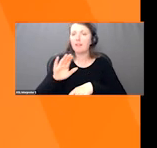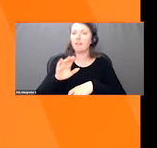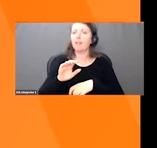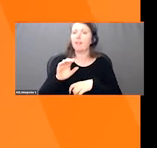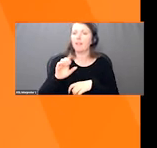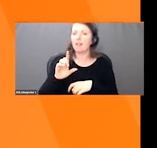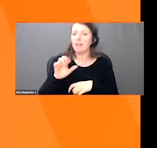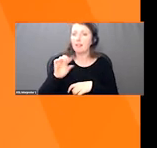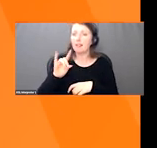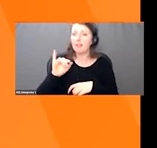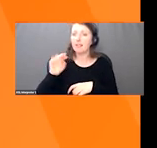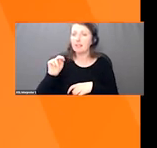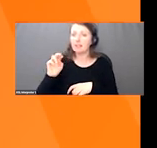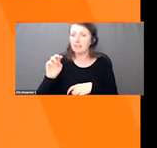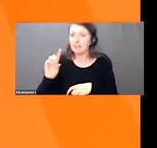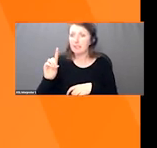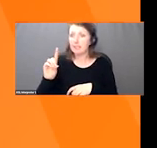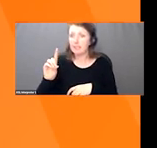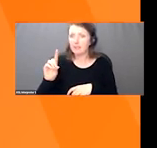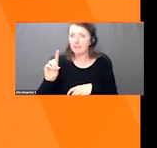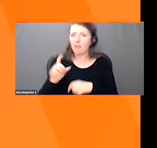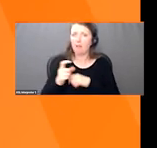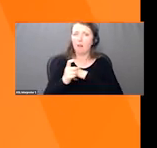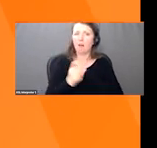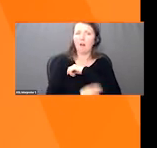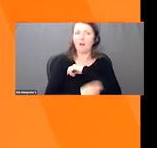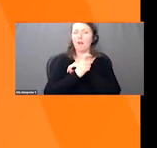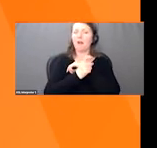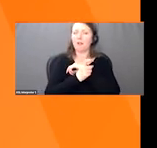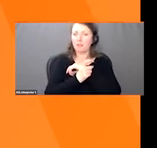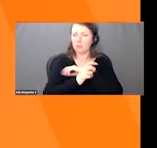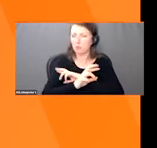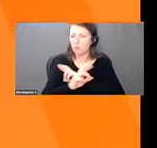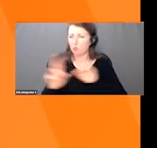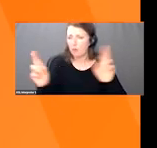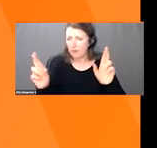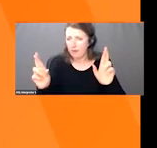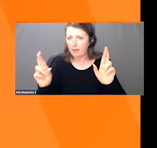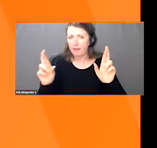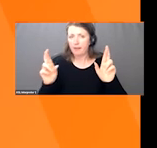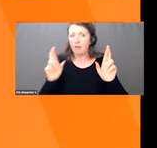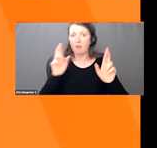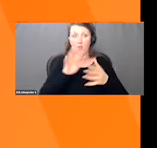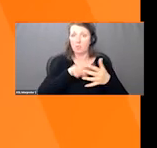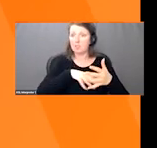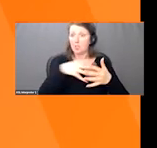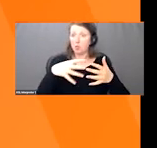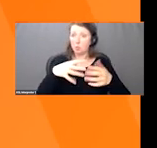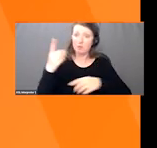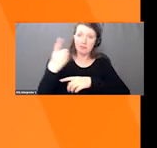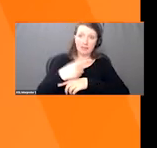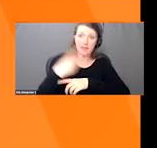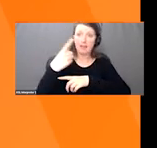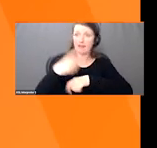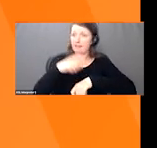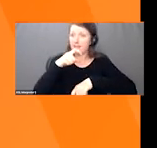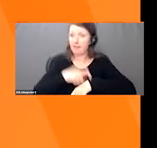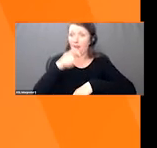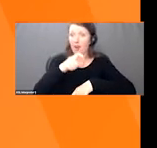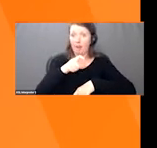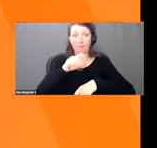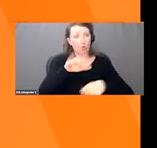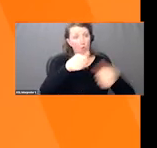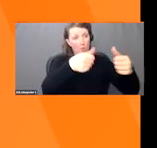third party, something like Hootsuite, or a social media planning service like a